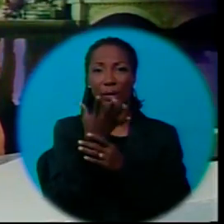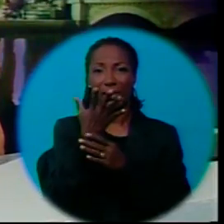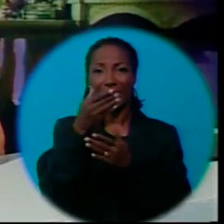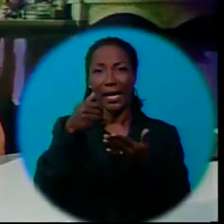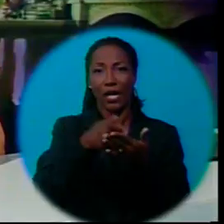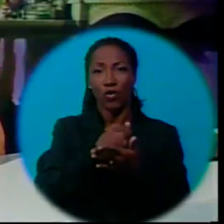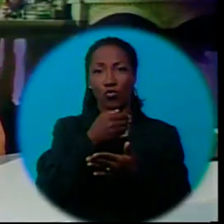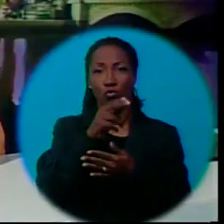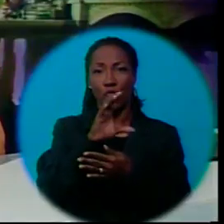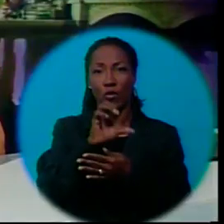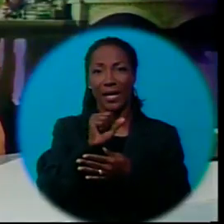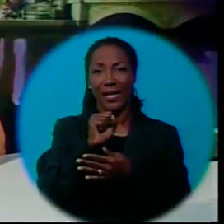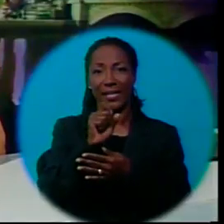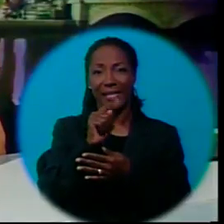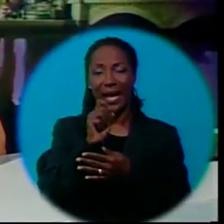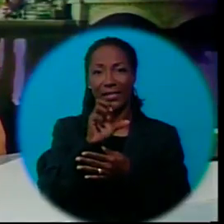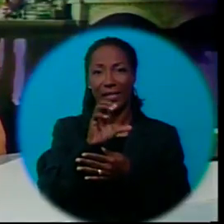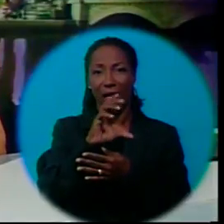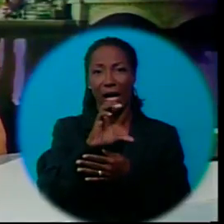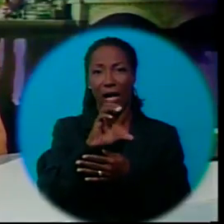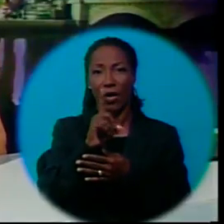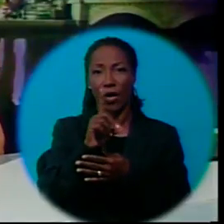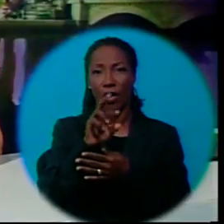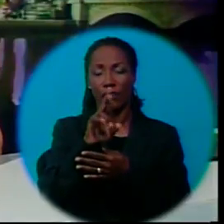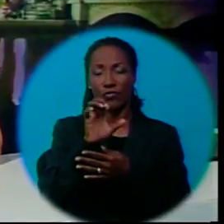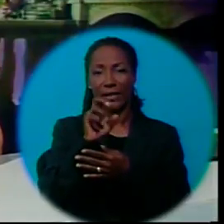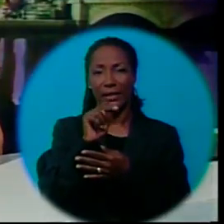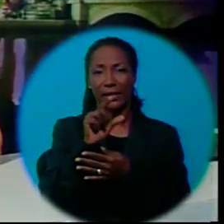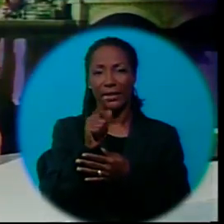the only two which have proven to be reliable